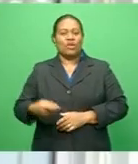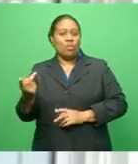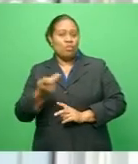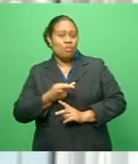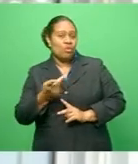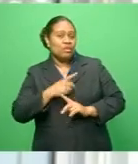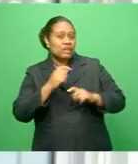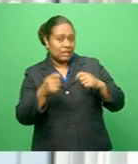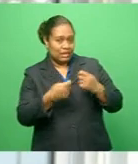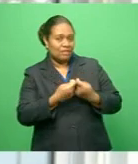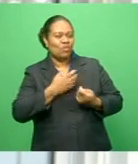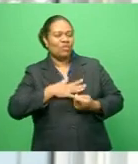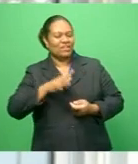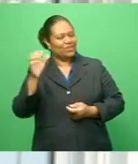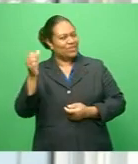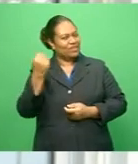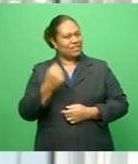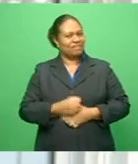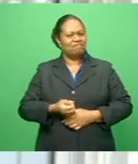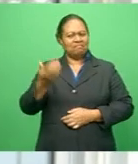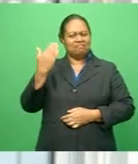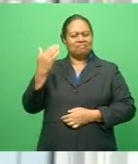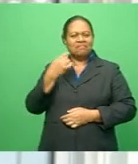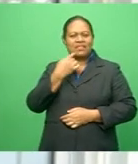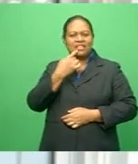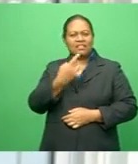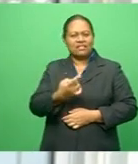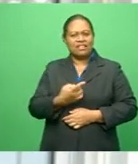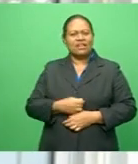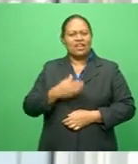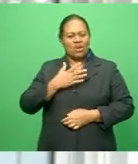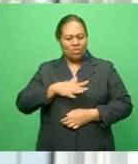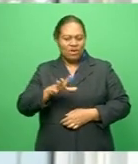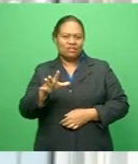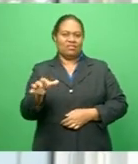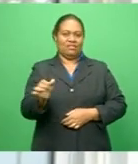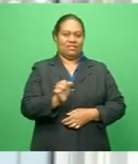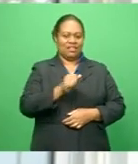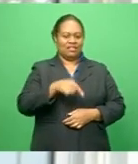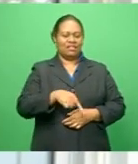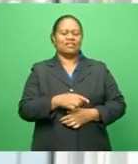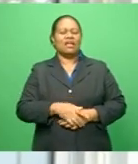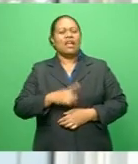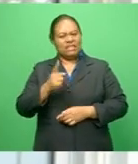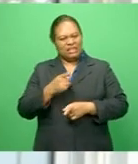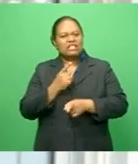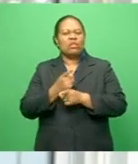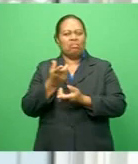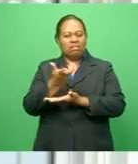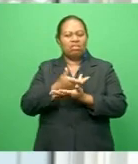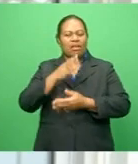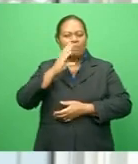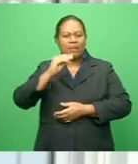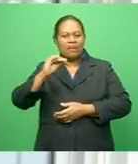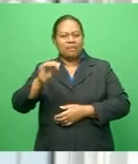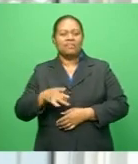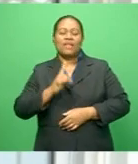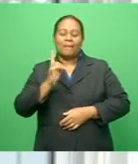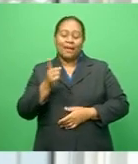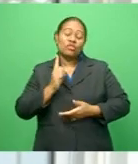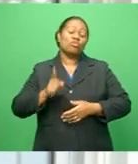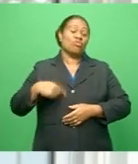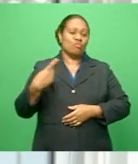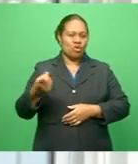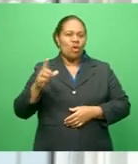to win. I think we've been saying that we are the rightful owner of this trophy, but that is just a talk. I think tomorrow we have to go there and do the